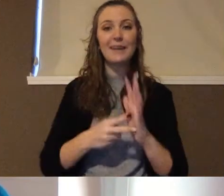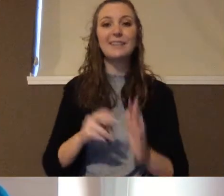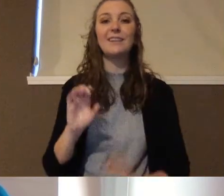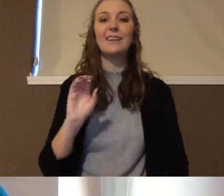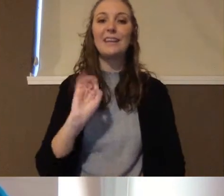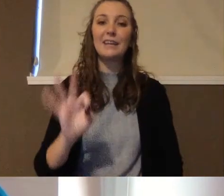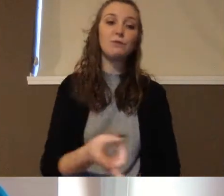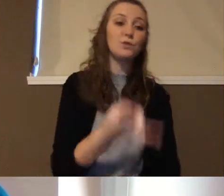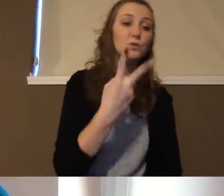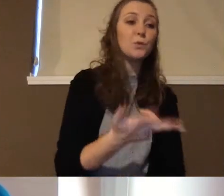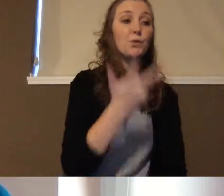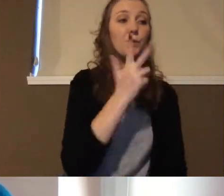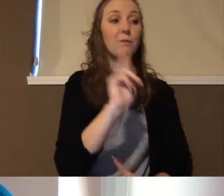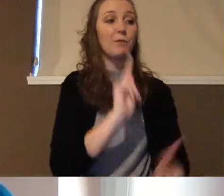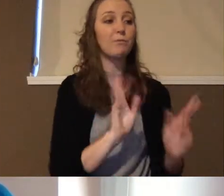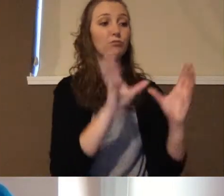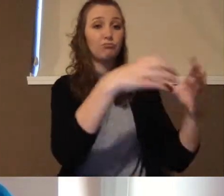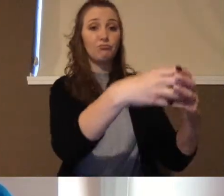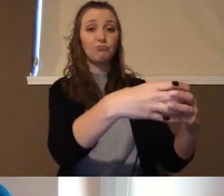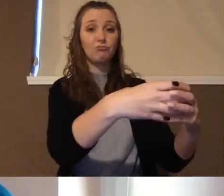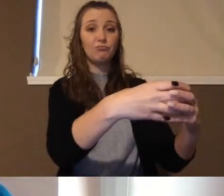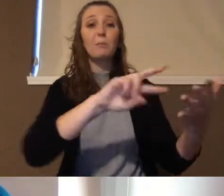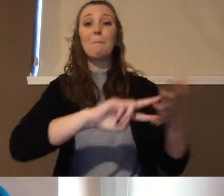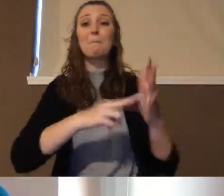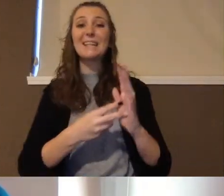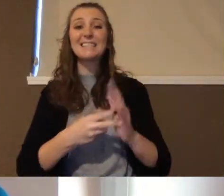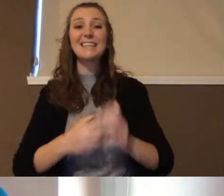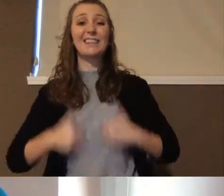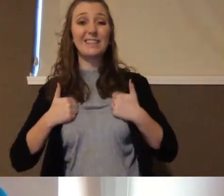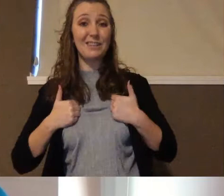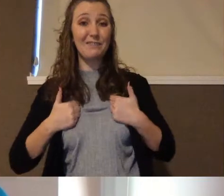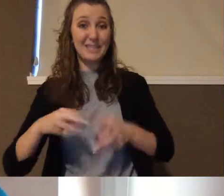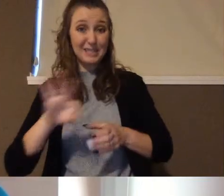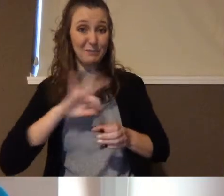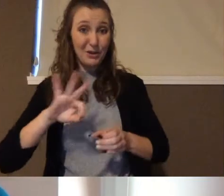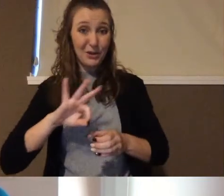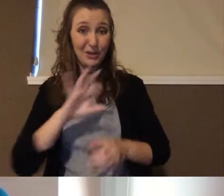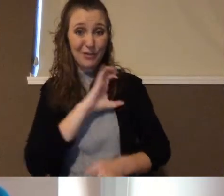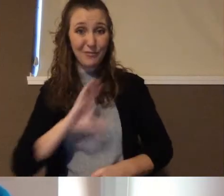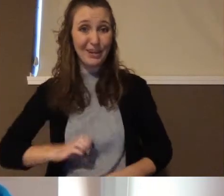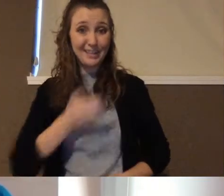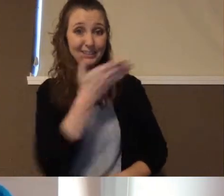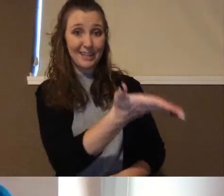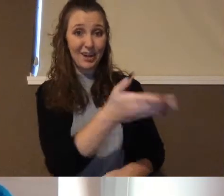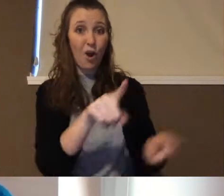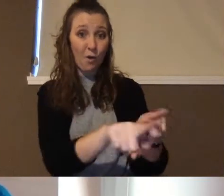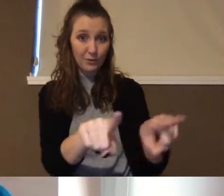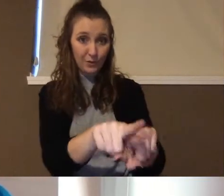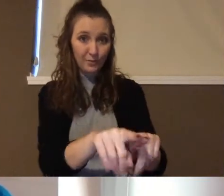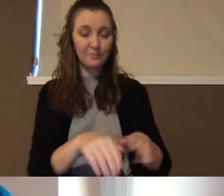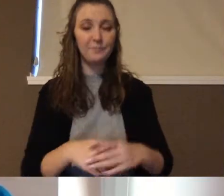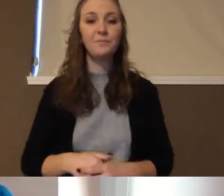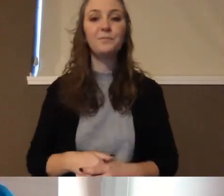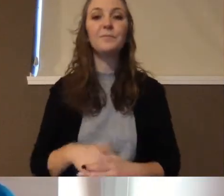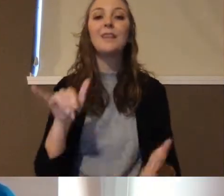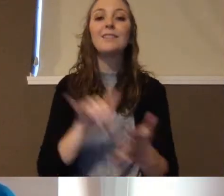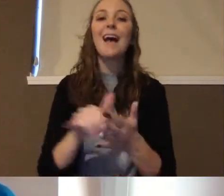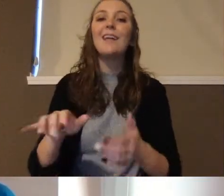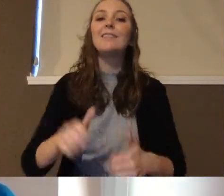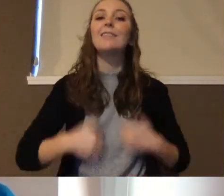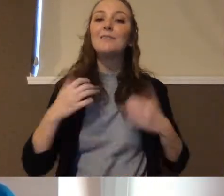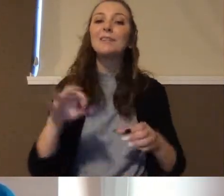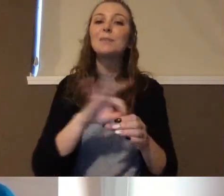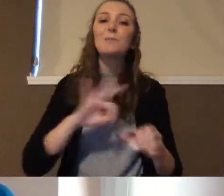So Matthew was saying to his community, when two or three are gathered, the living Spirit of Christ is